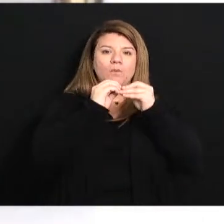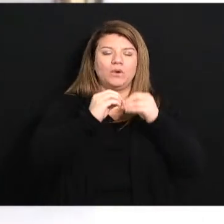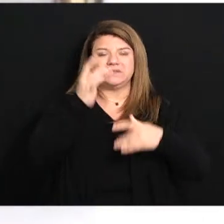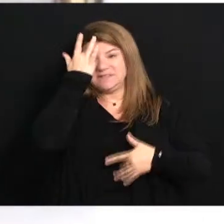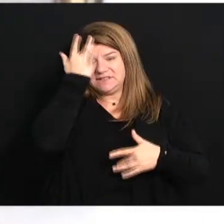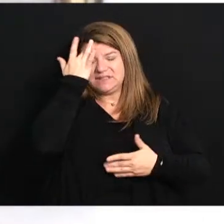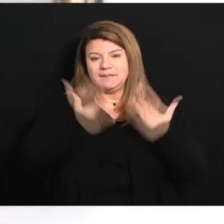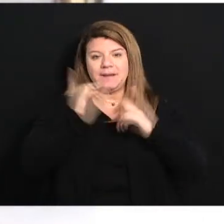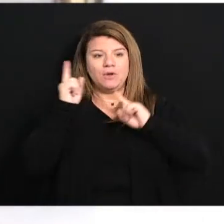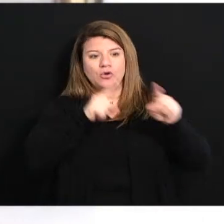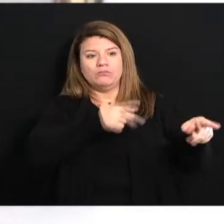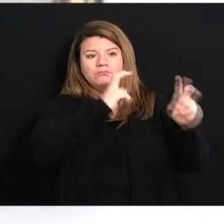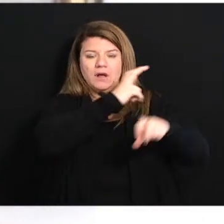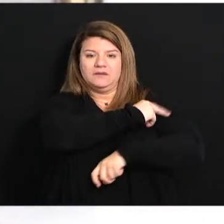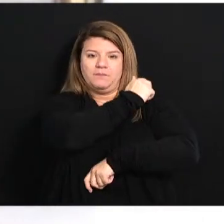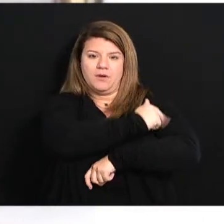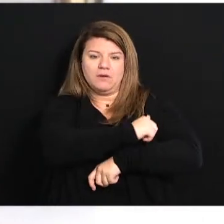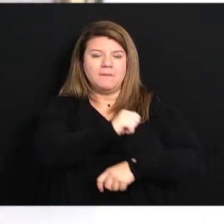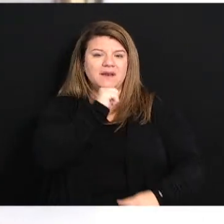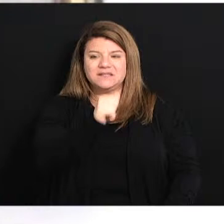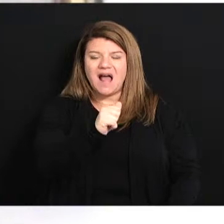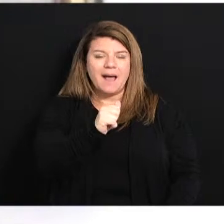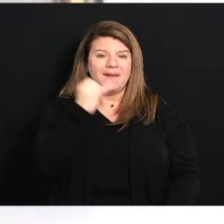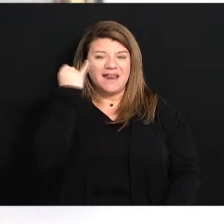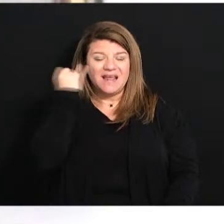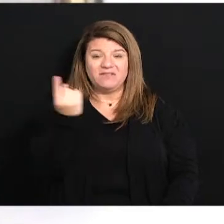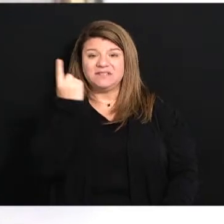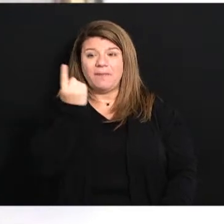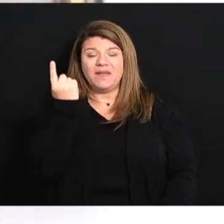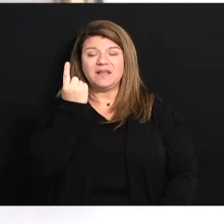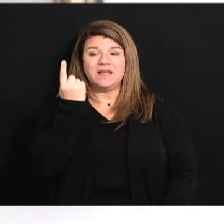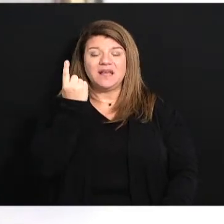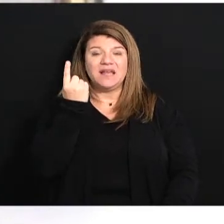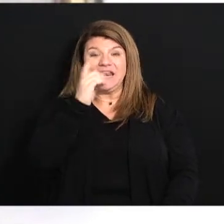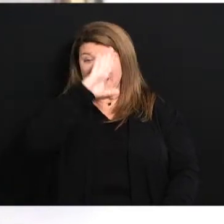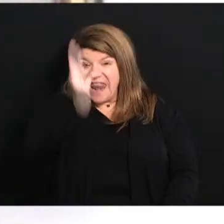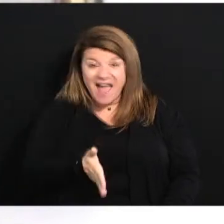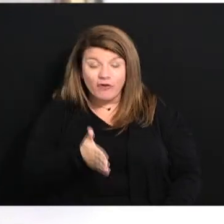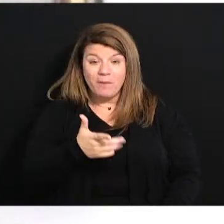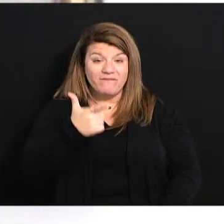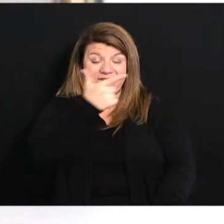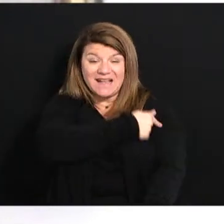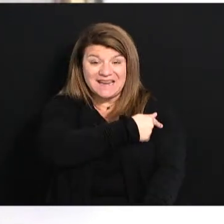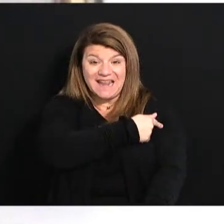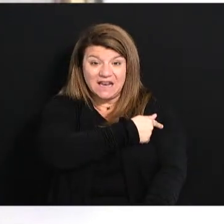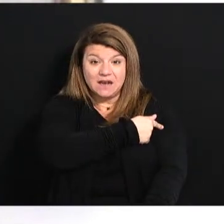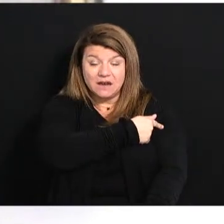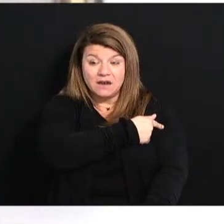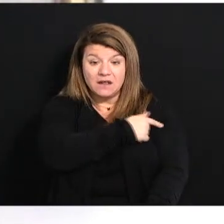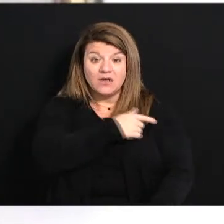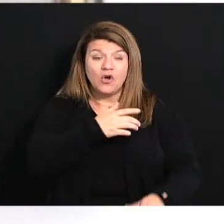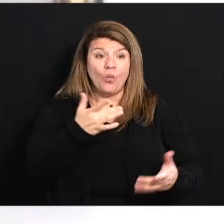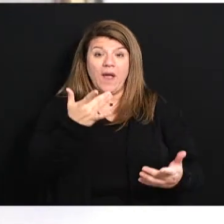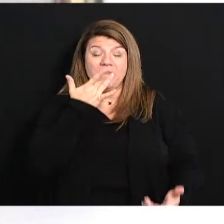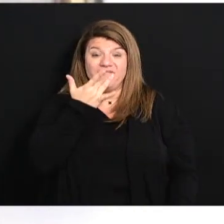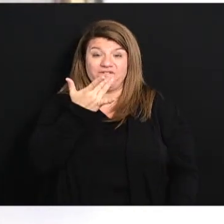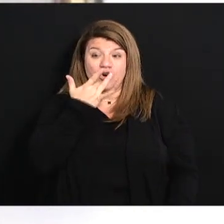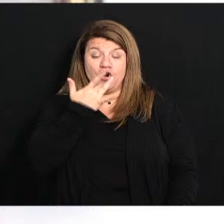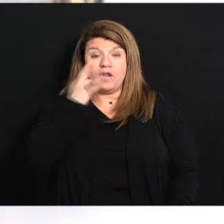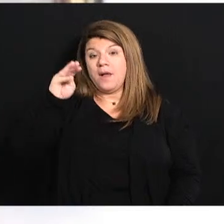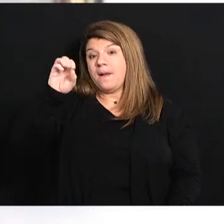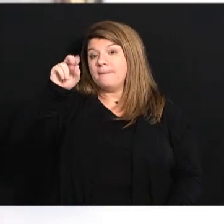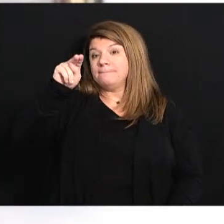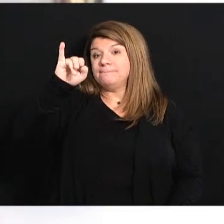hospital. But it's not, if there's someone who's probably never been vaccinated, we prefer the